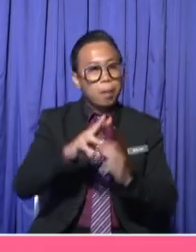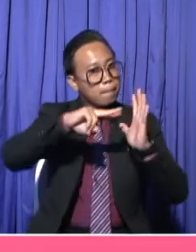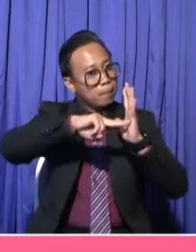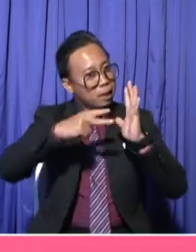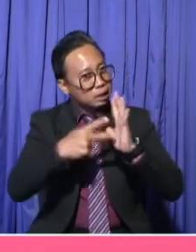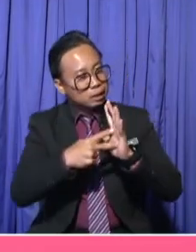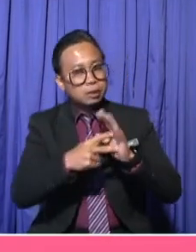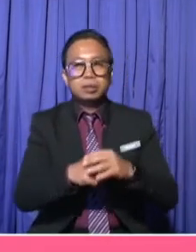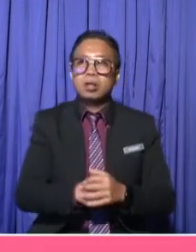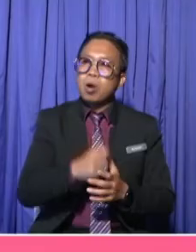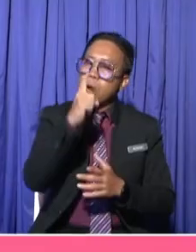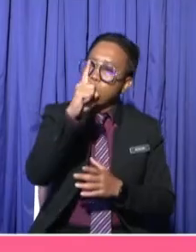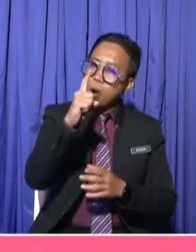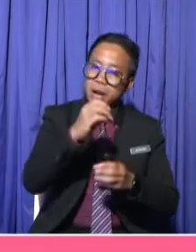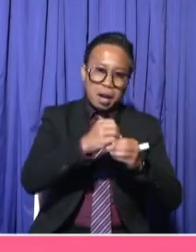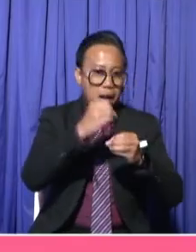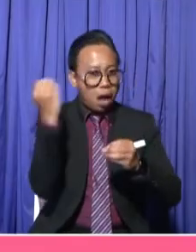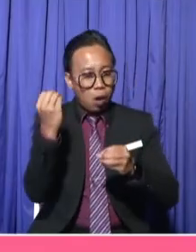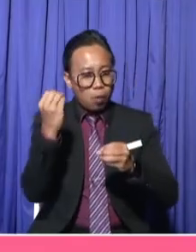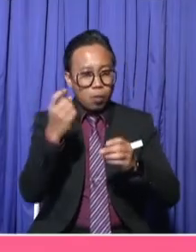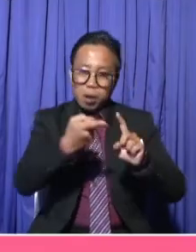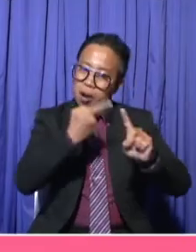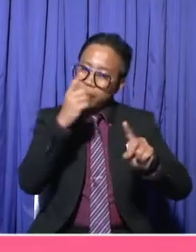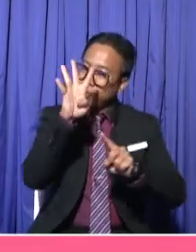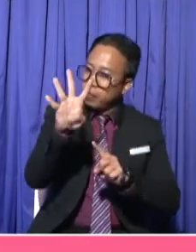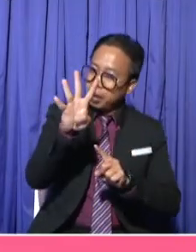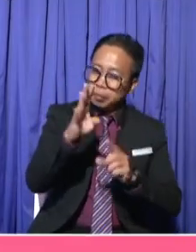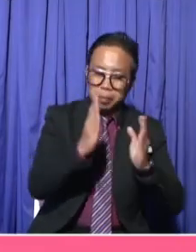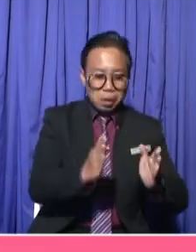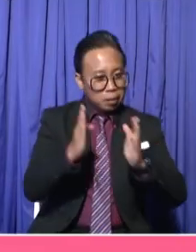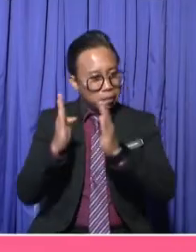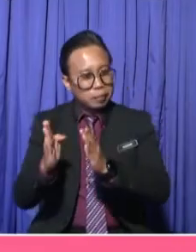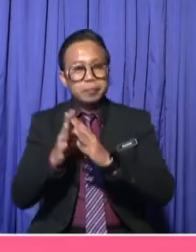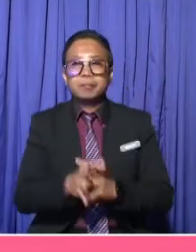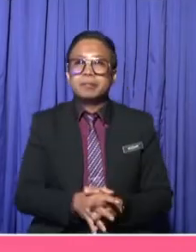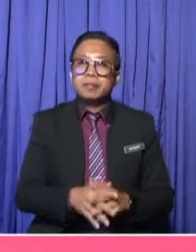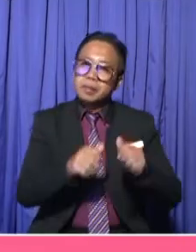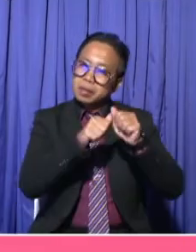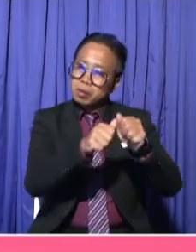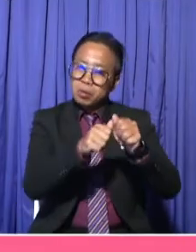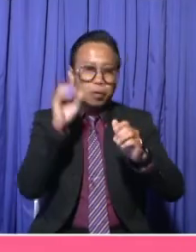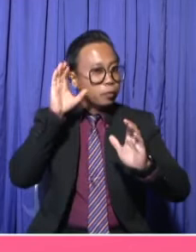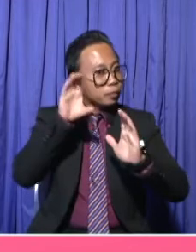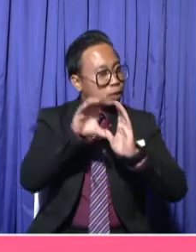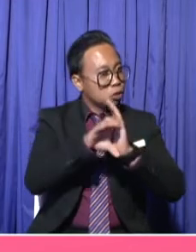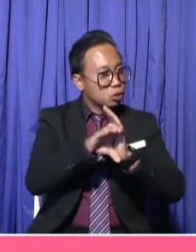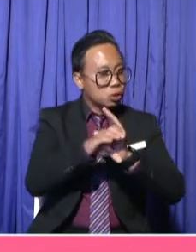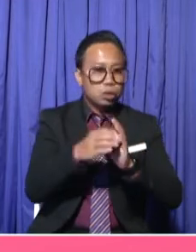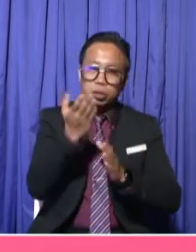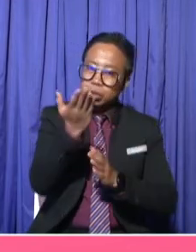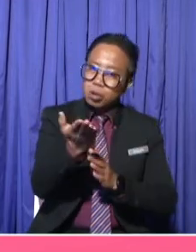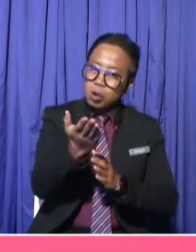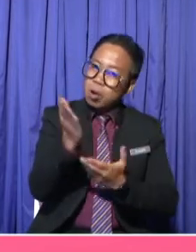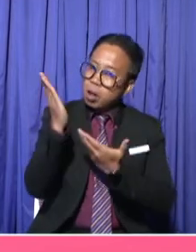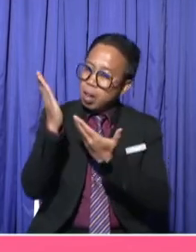means 1 out of 4 equal parts. Based on the picture on your